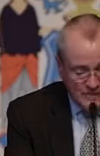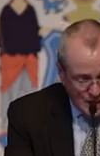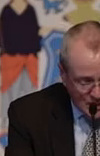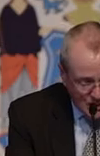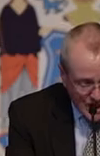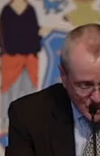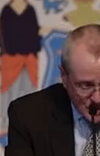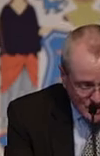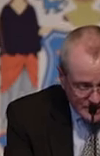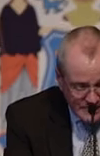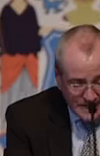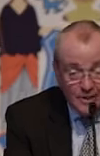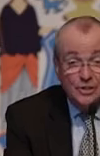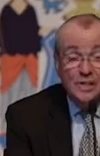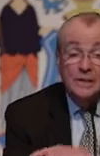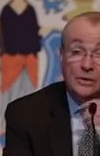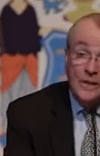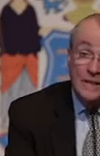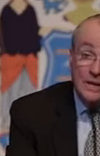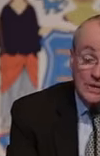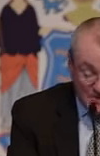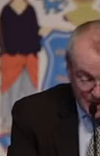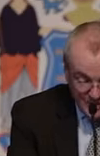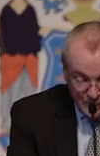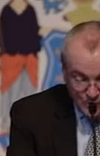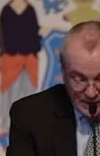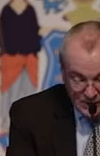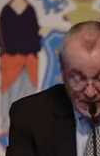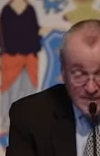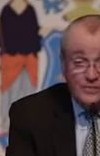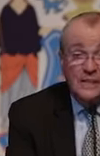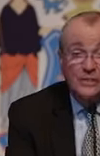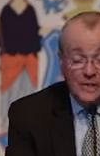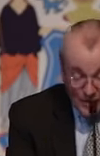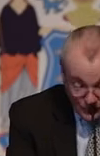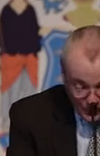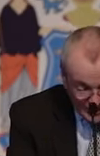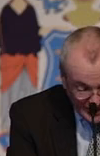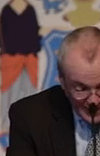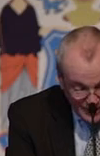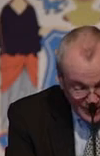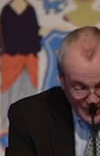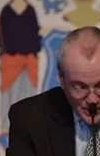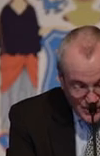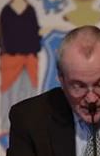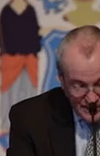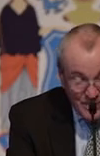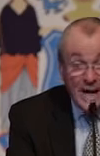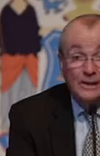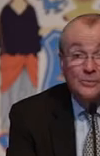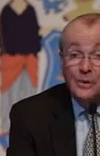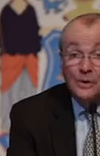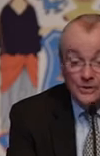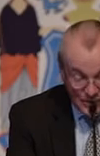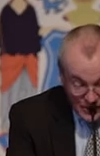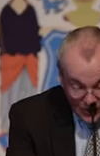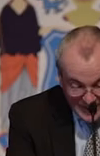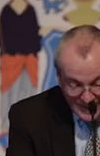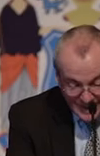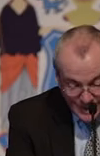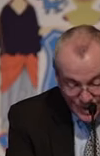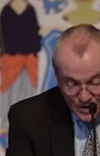Prudential following graduation. She and her then young family would relocate to Phoenix, Arizona, but eventually come back, as we all do,